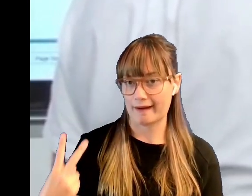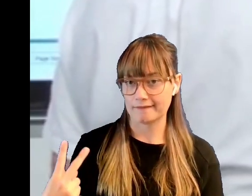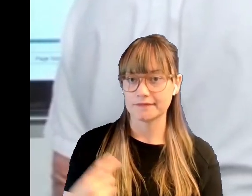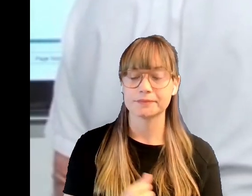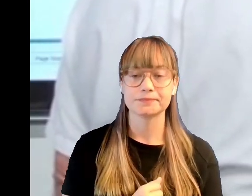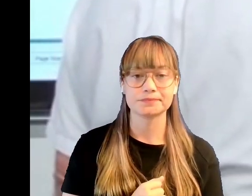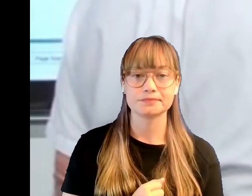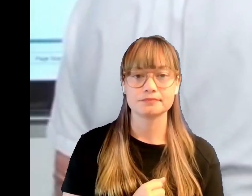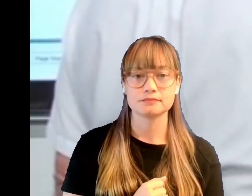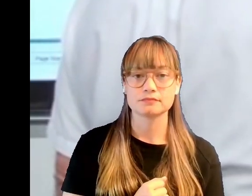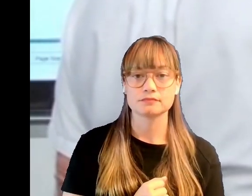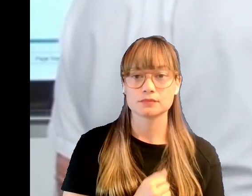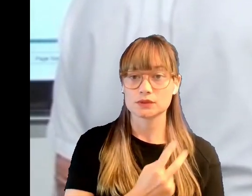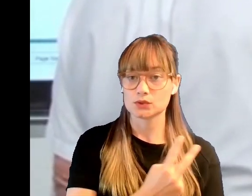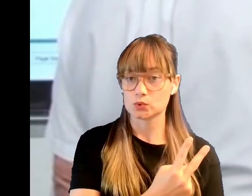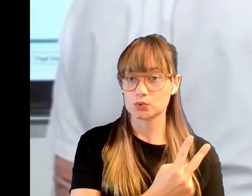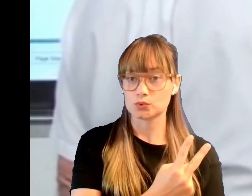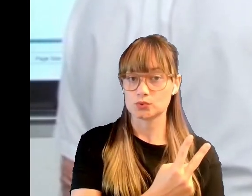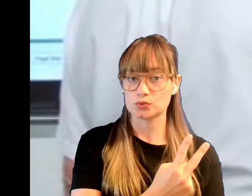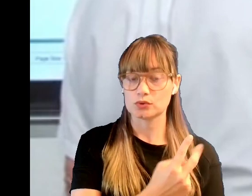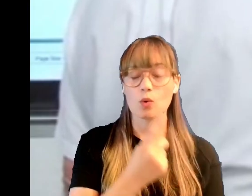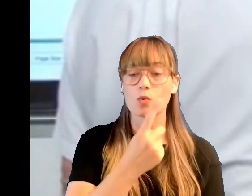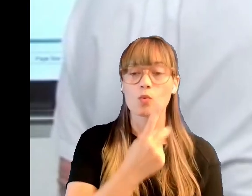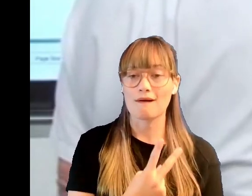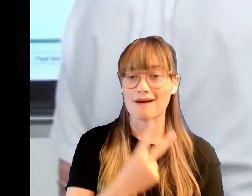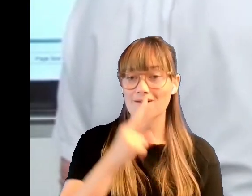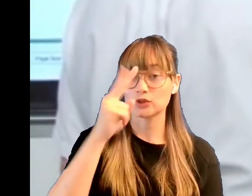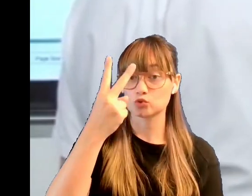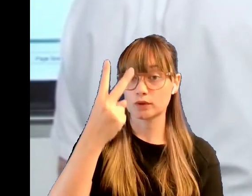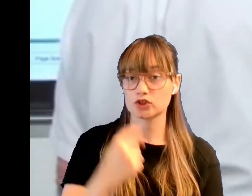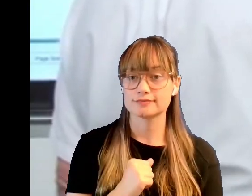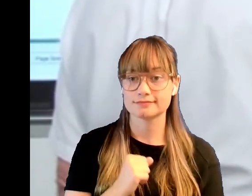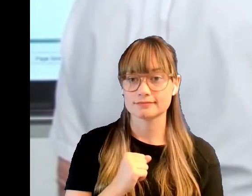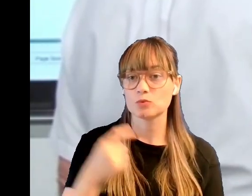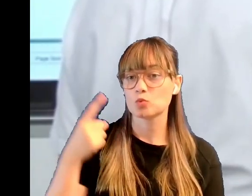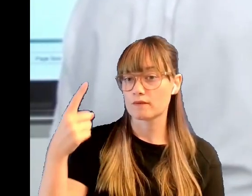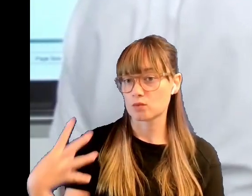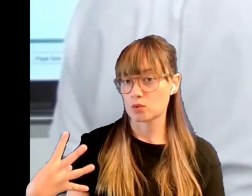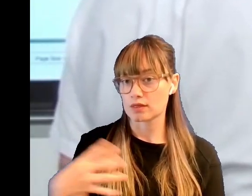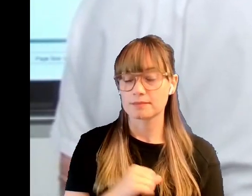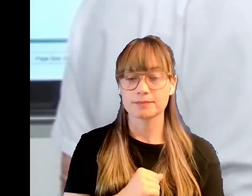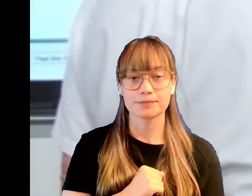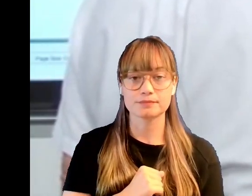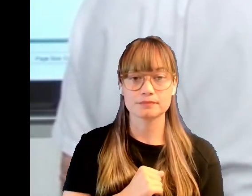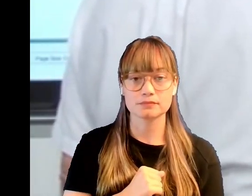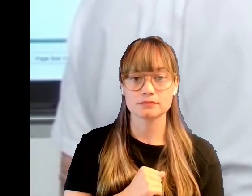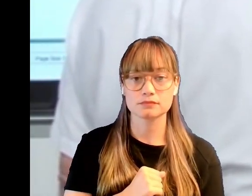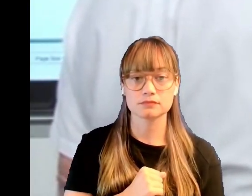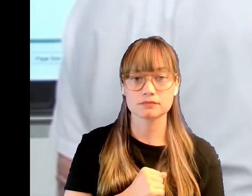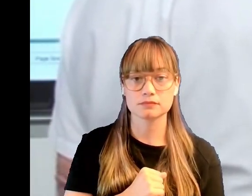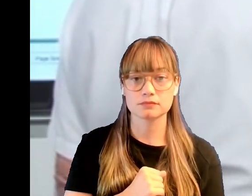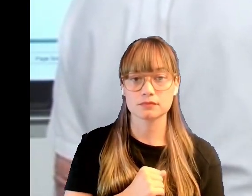1/2. Jackson, 1/2 squared. 1/4. Yep.